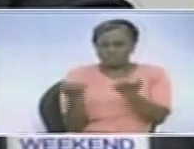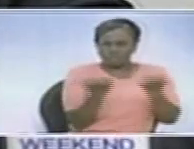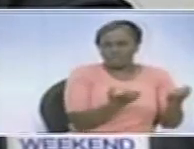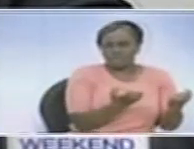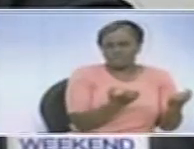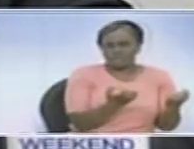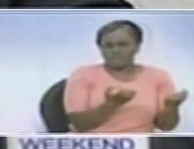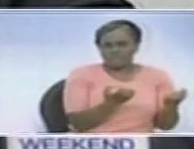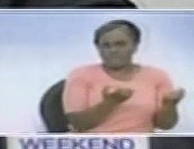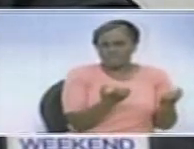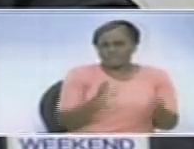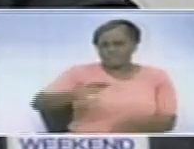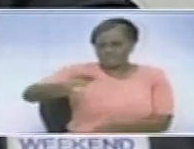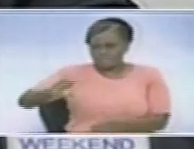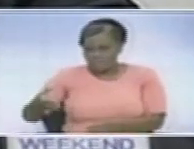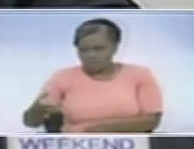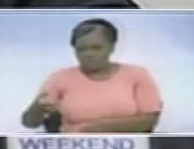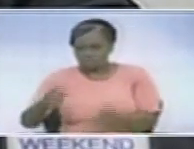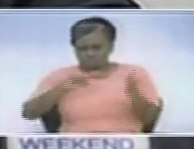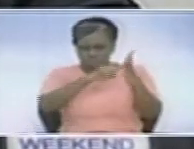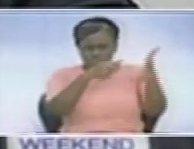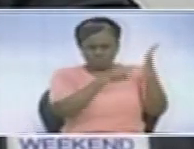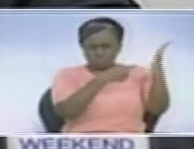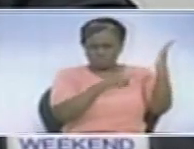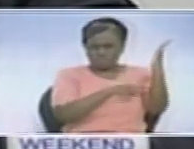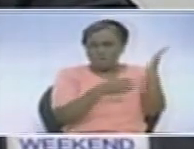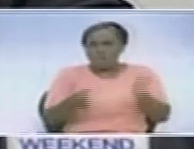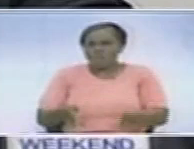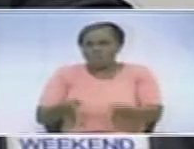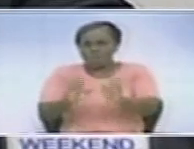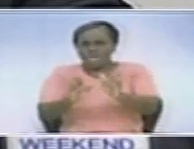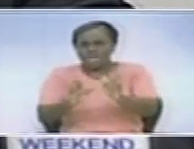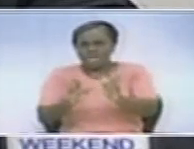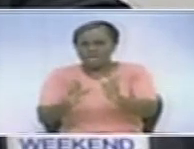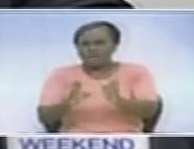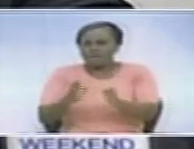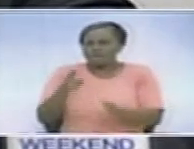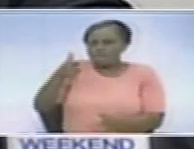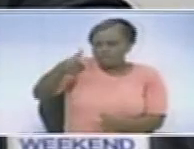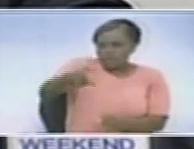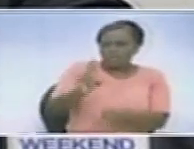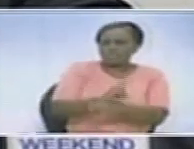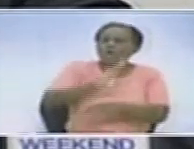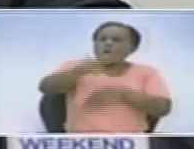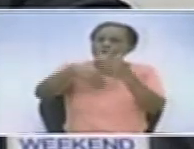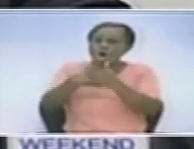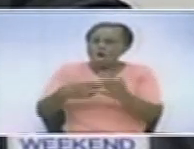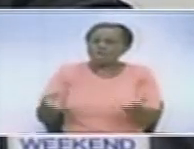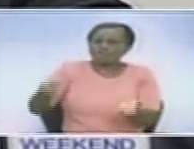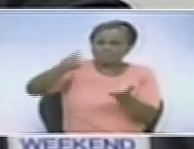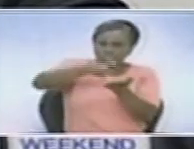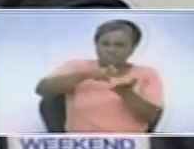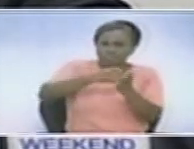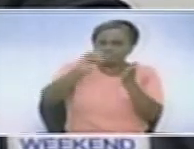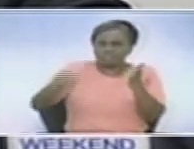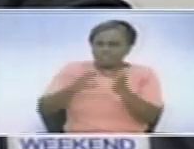to the city, the issues around the way the fuels that are used, all these things add up to actually subtracting or adding